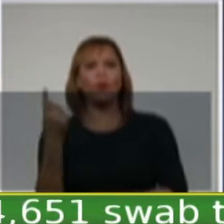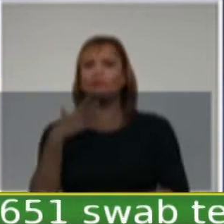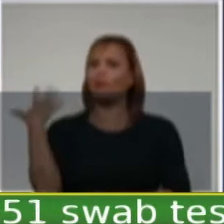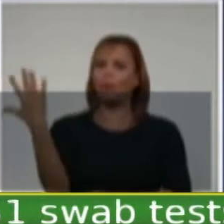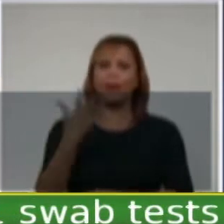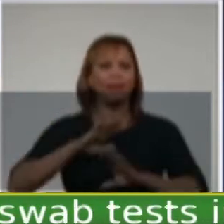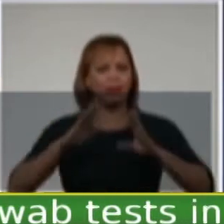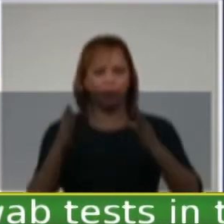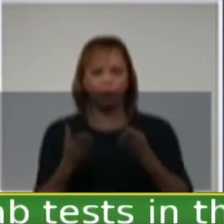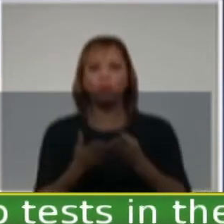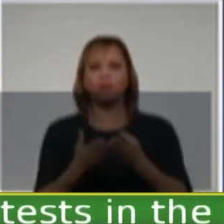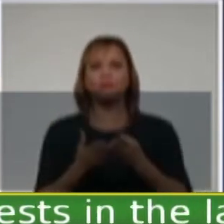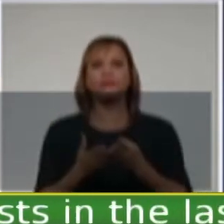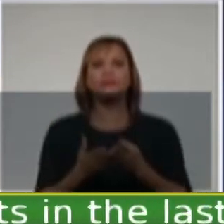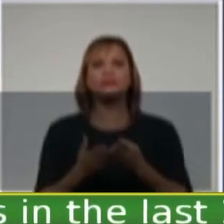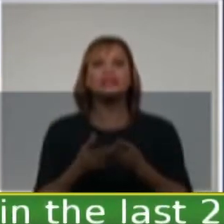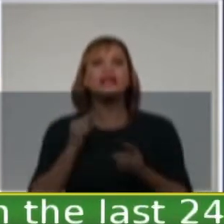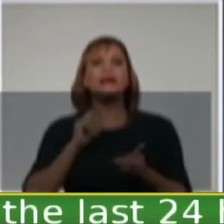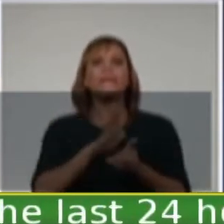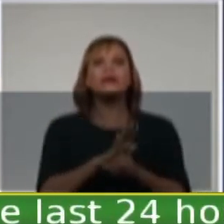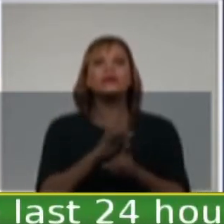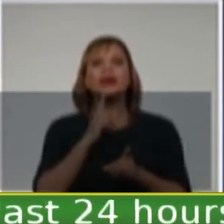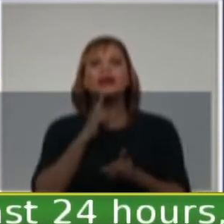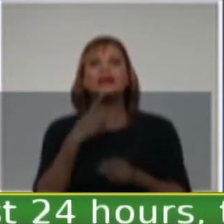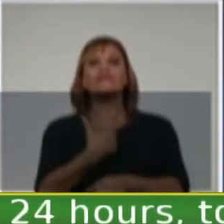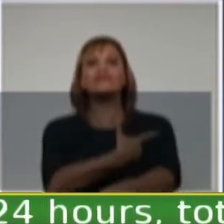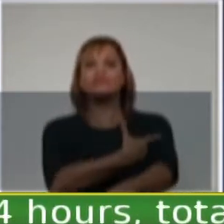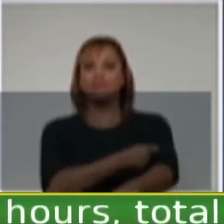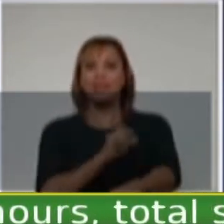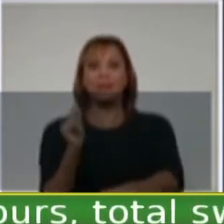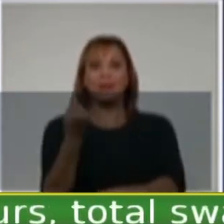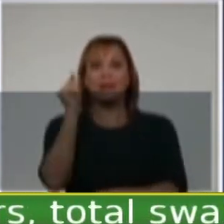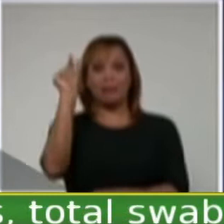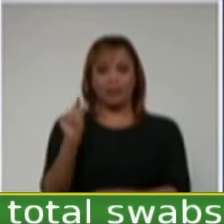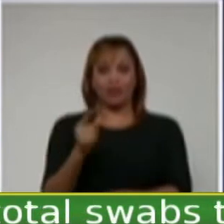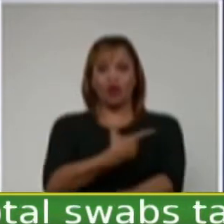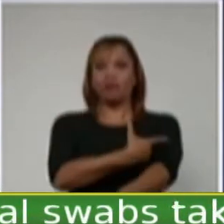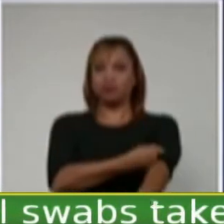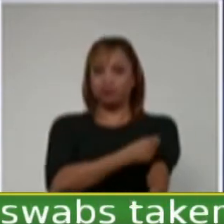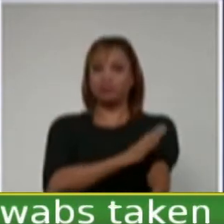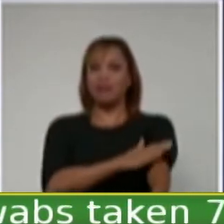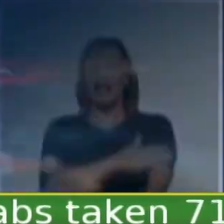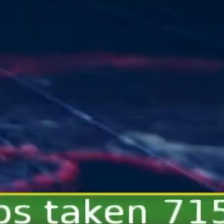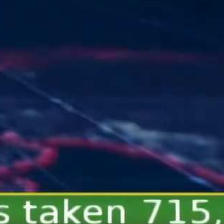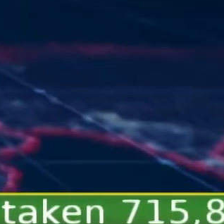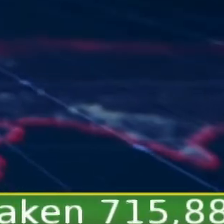estas cosas, pues se inició el ensayo clínico de la vacuna.